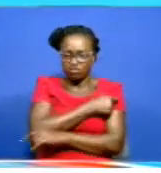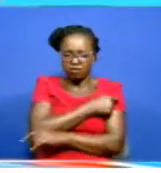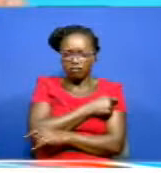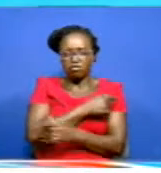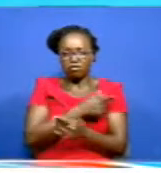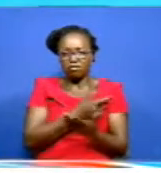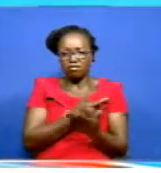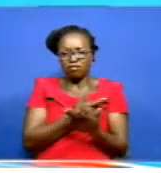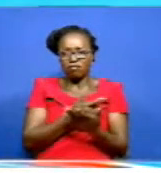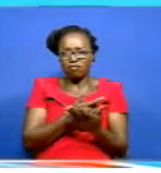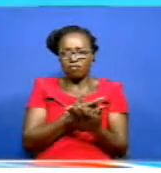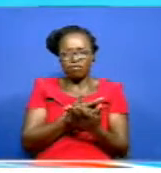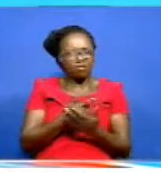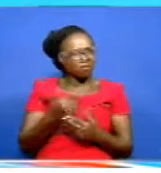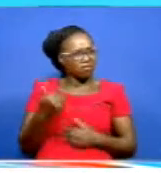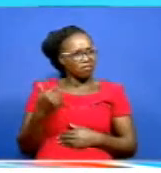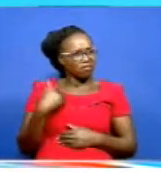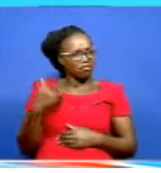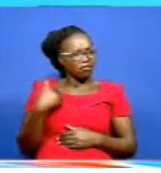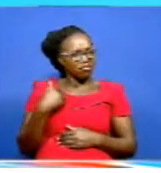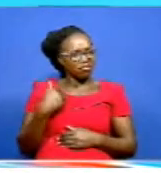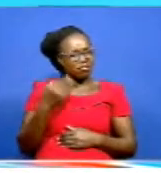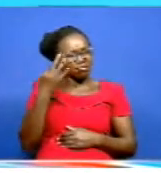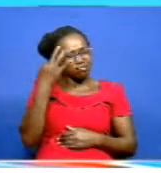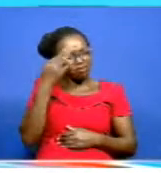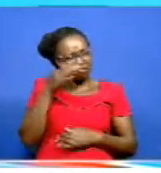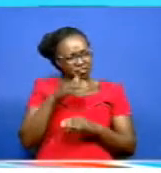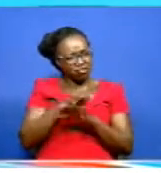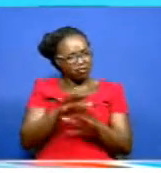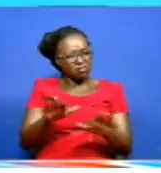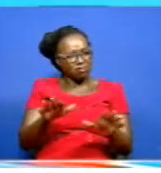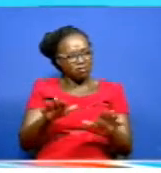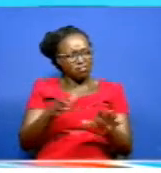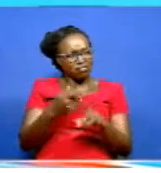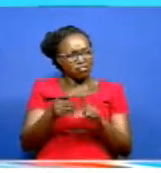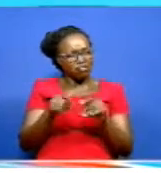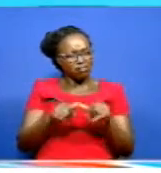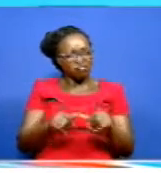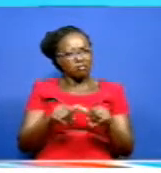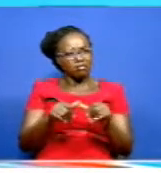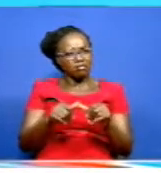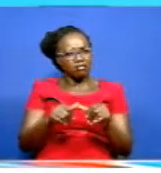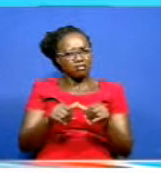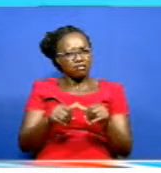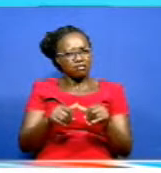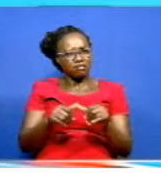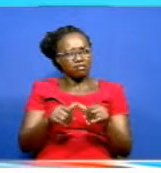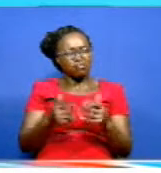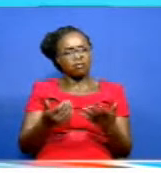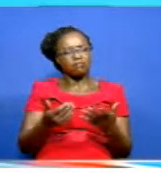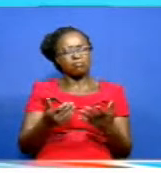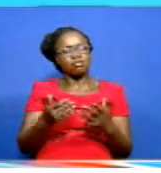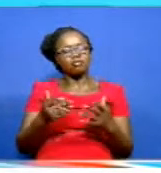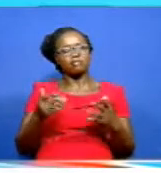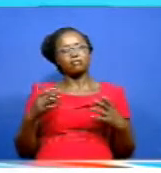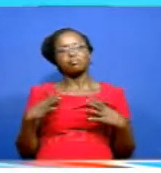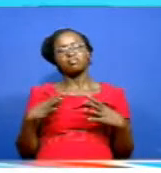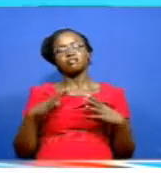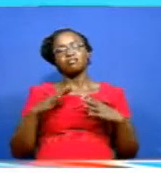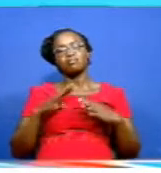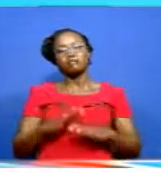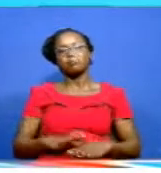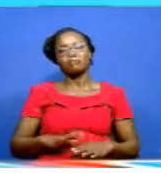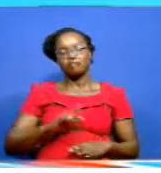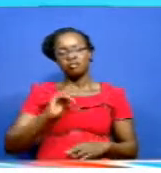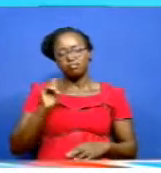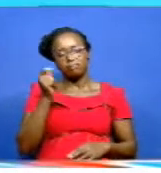on that. Are you disturbed that we are on the third wave, but we are continuing to put down our guards as Kenyans when it comes to the